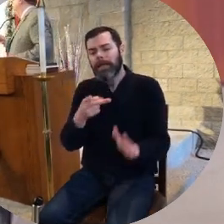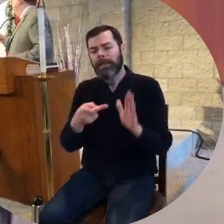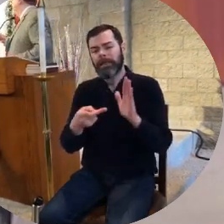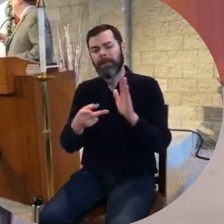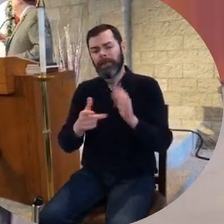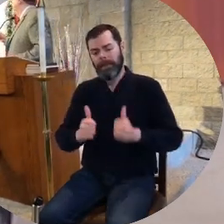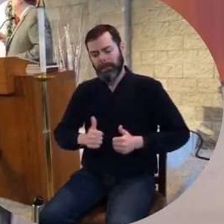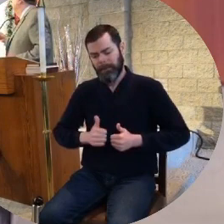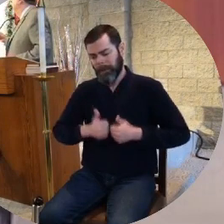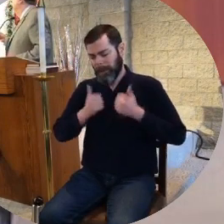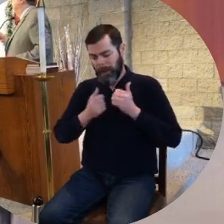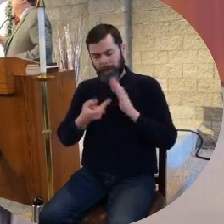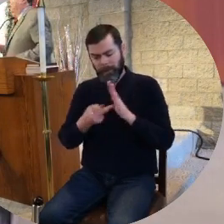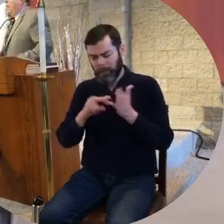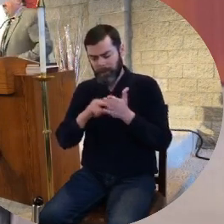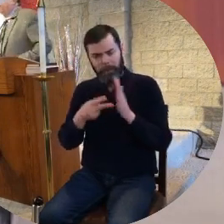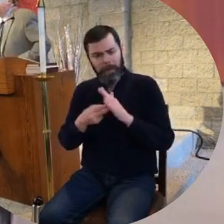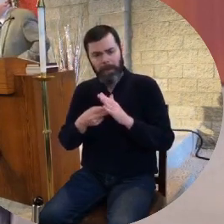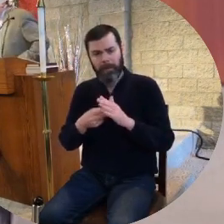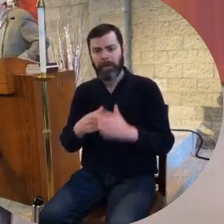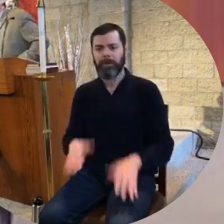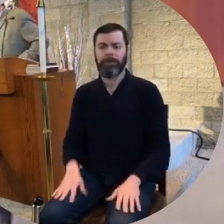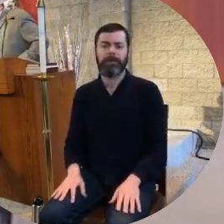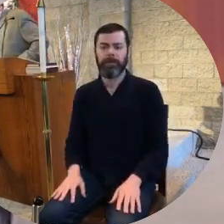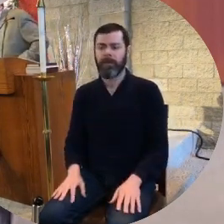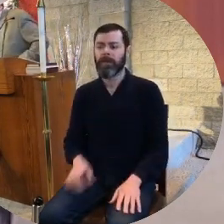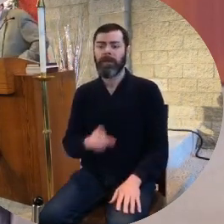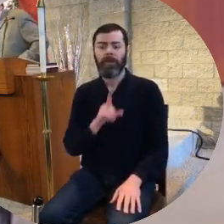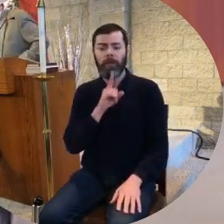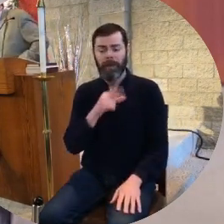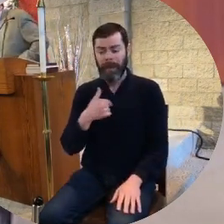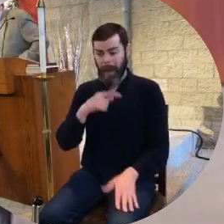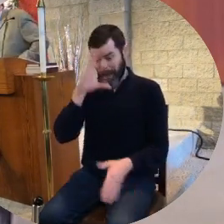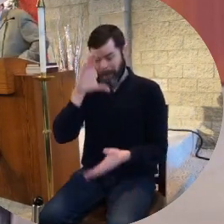is the meaning of life? Whatever you want it to be.